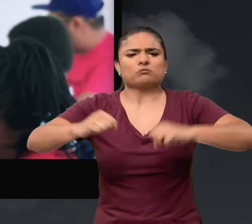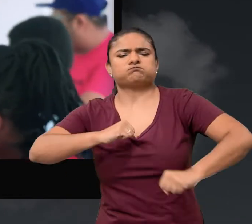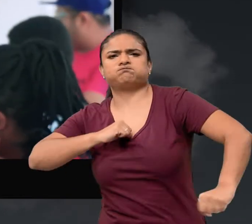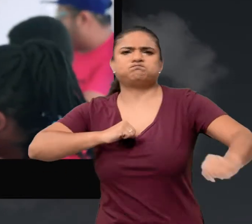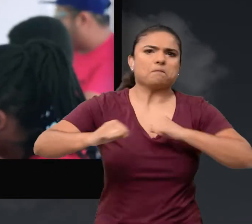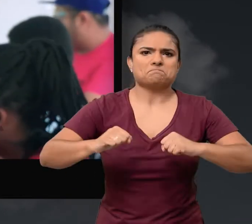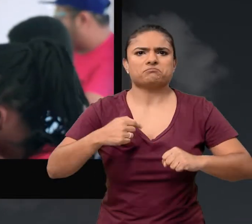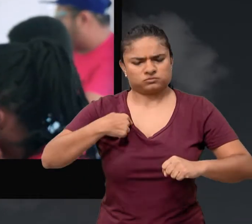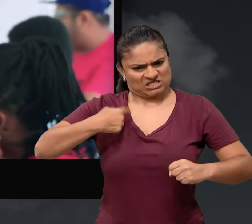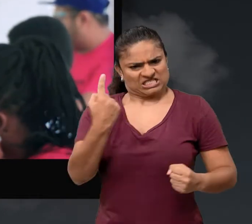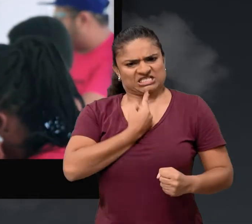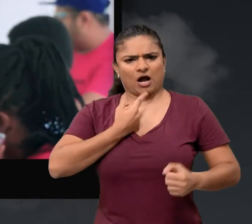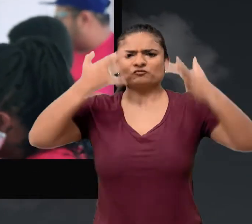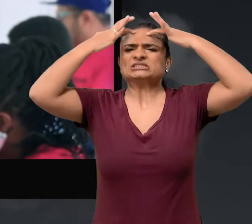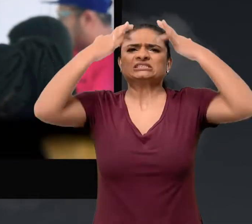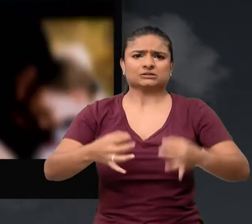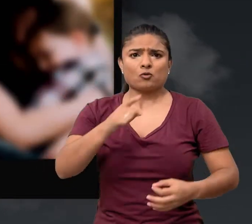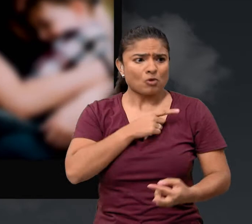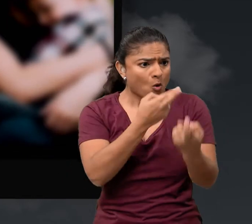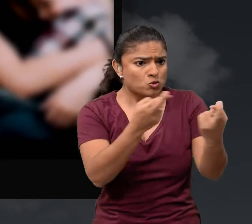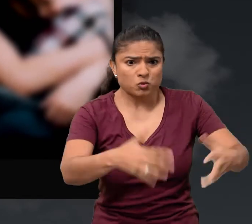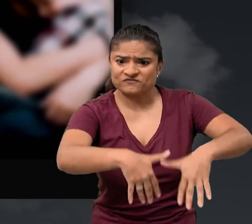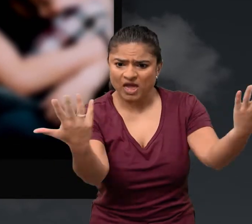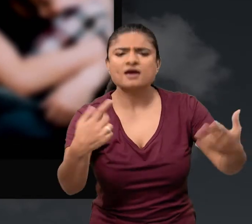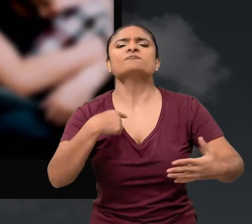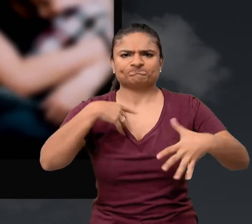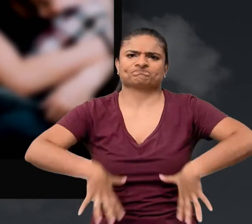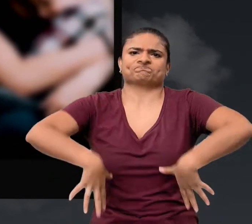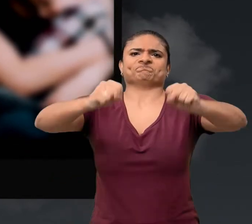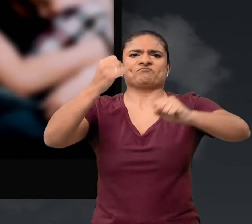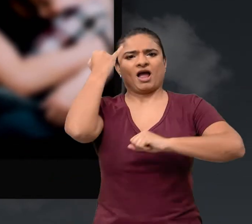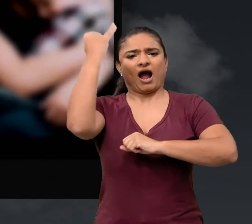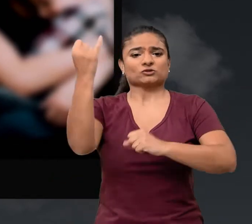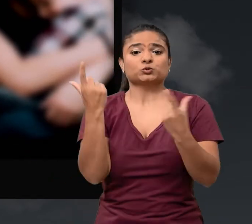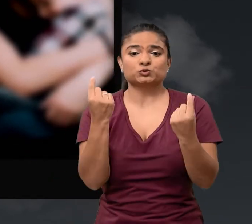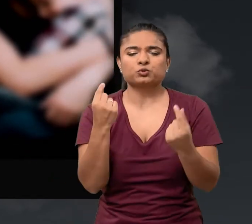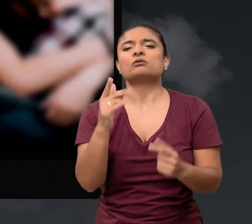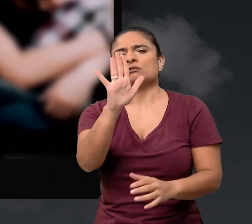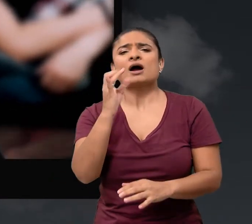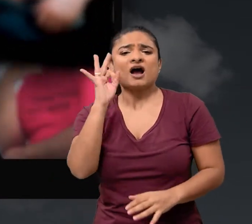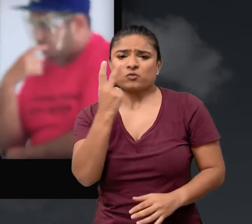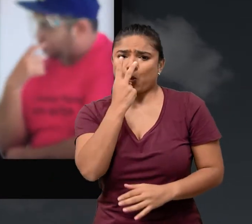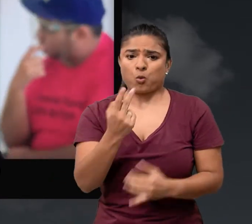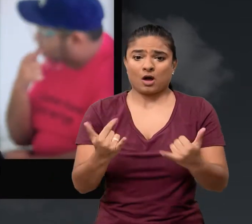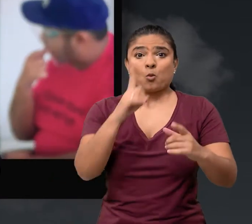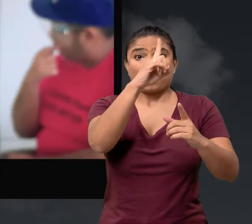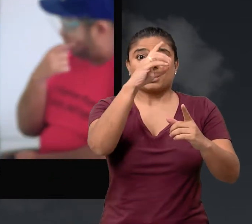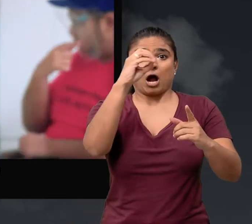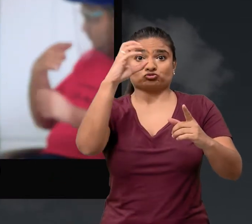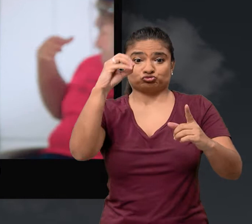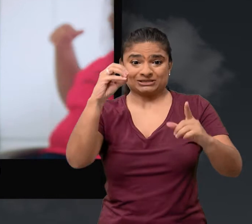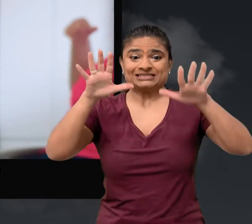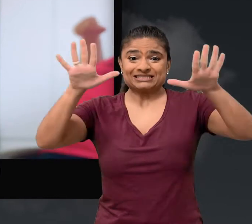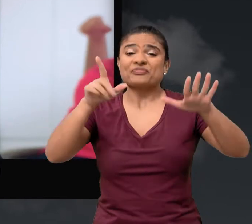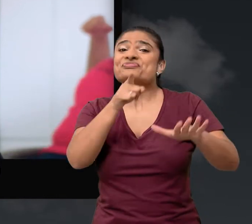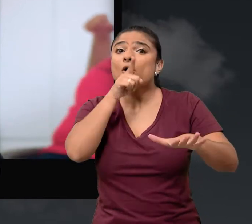became proactive, and I wanted to do something about it because there was no resource. If we look at stats right now, we project that